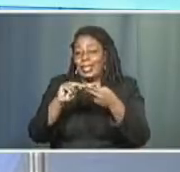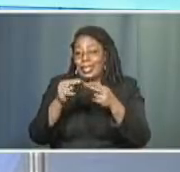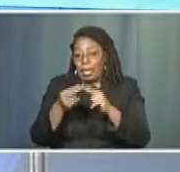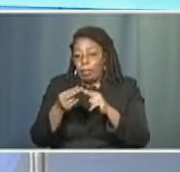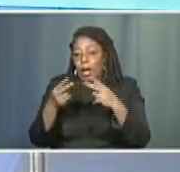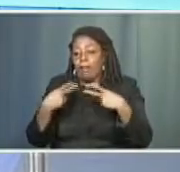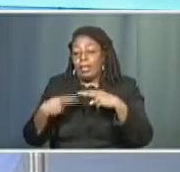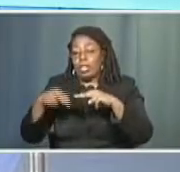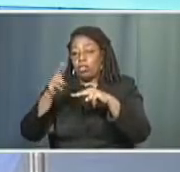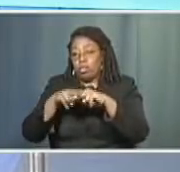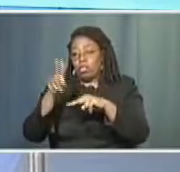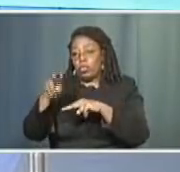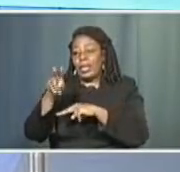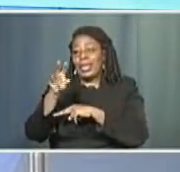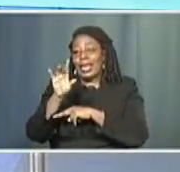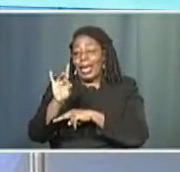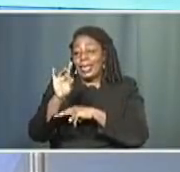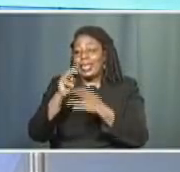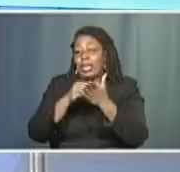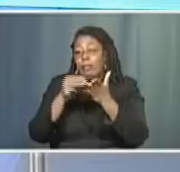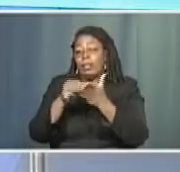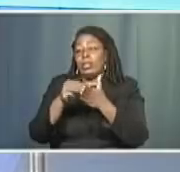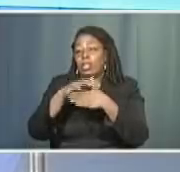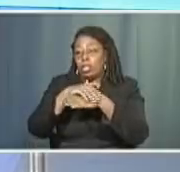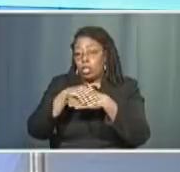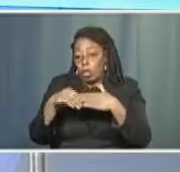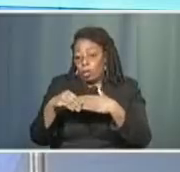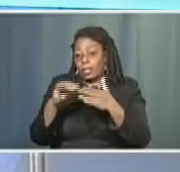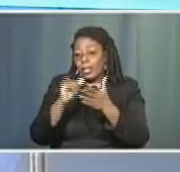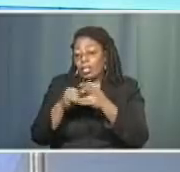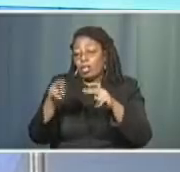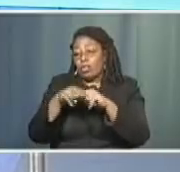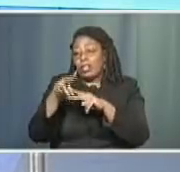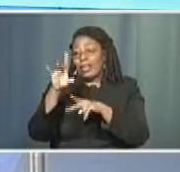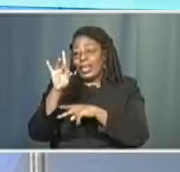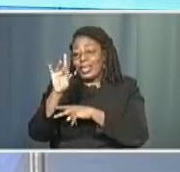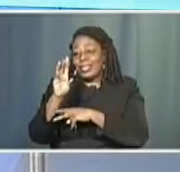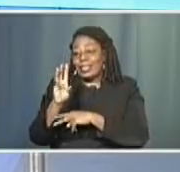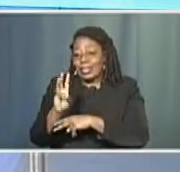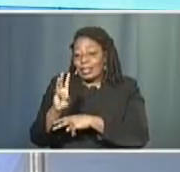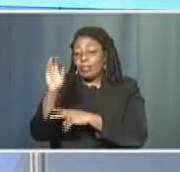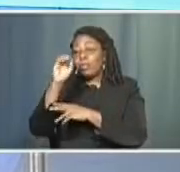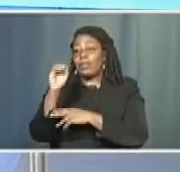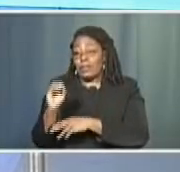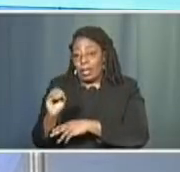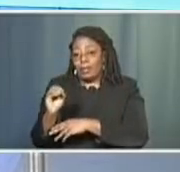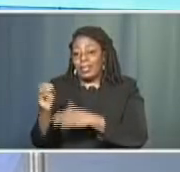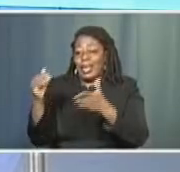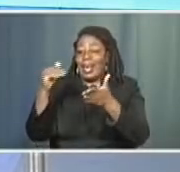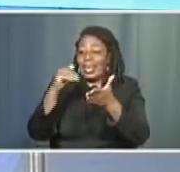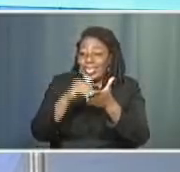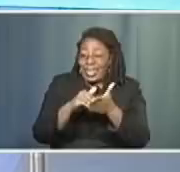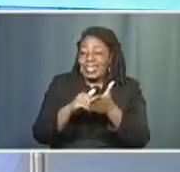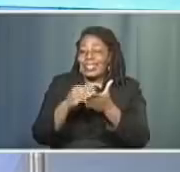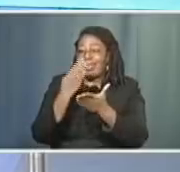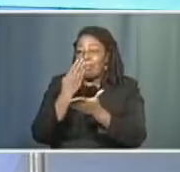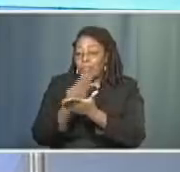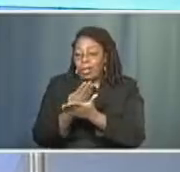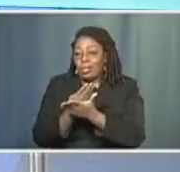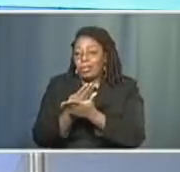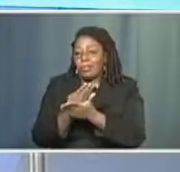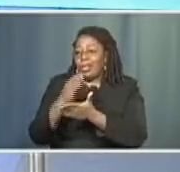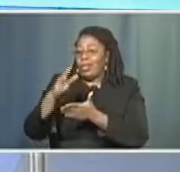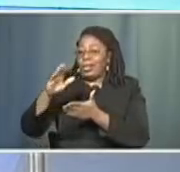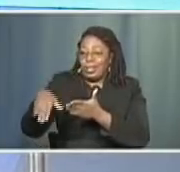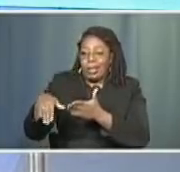swelled to $28 million, a staggering increase of 86% against budget. And that's still not yet